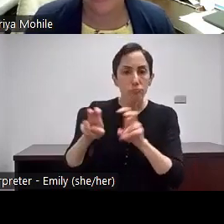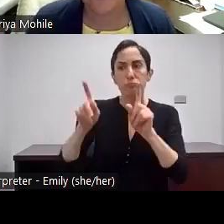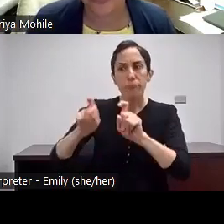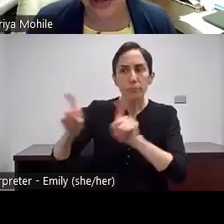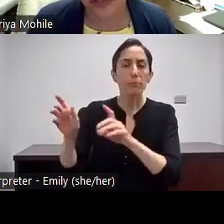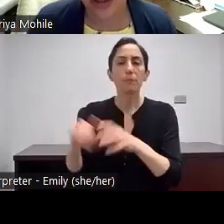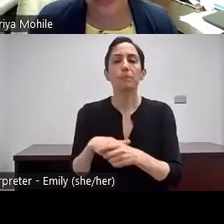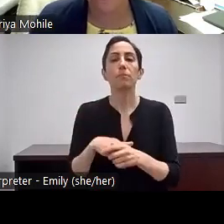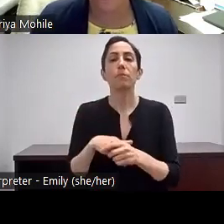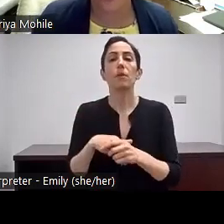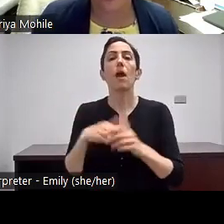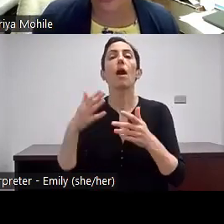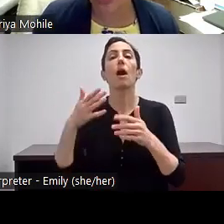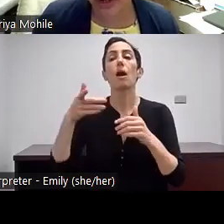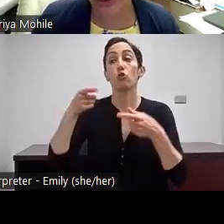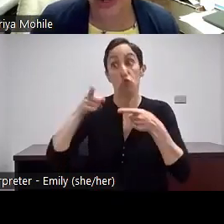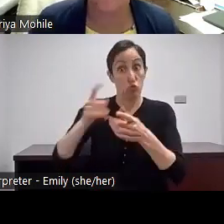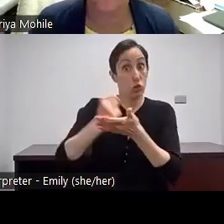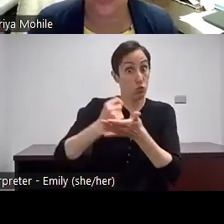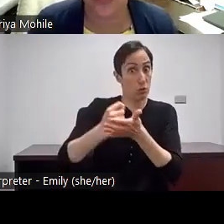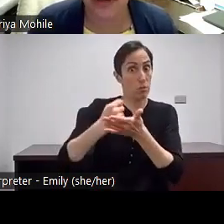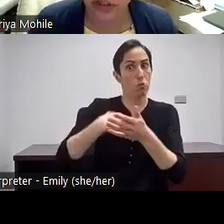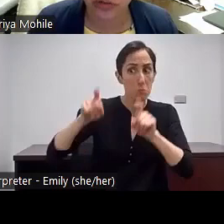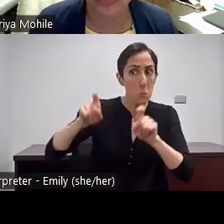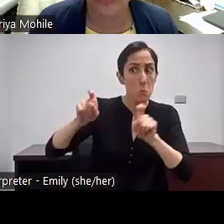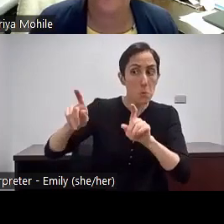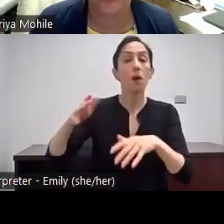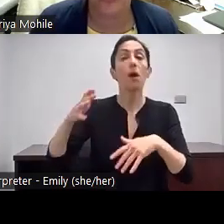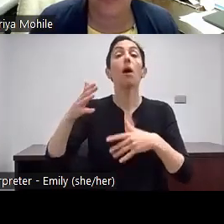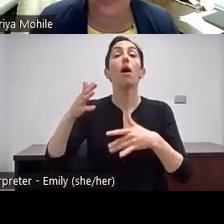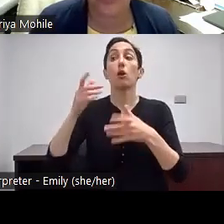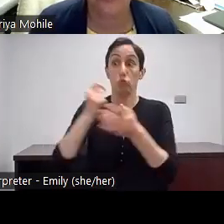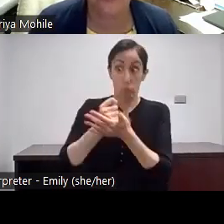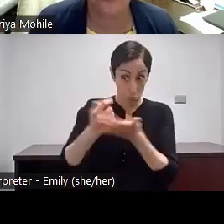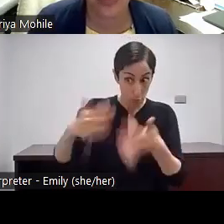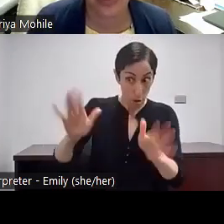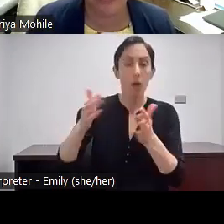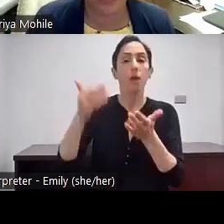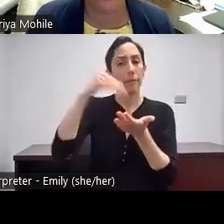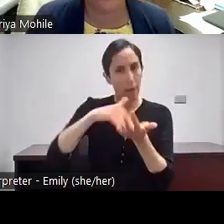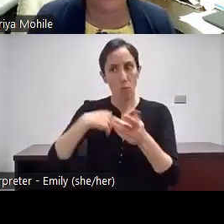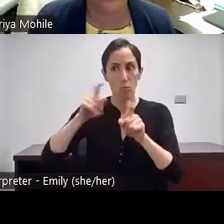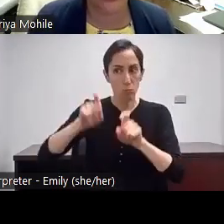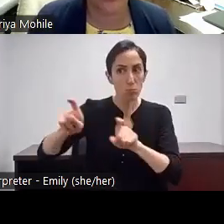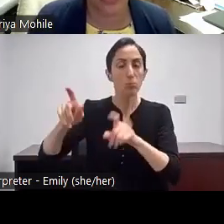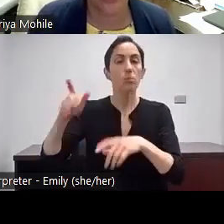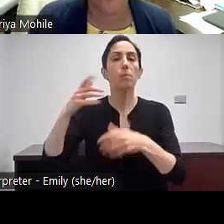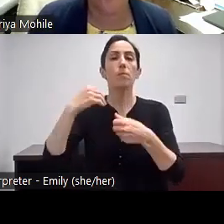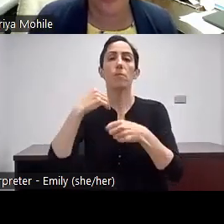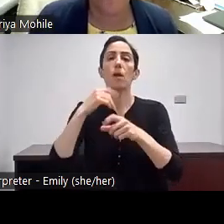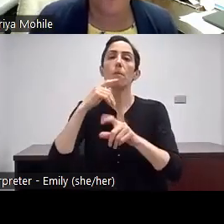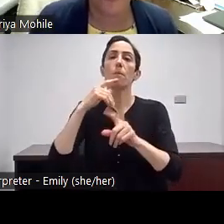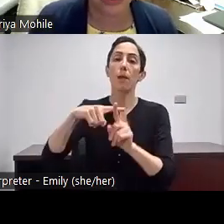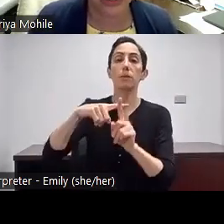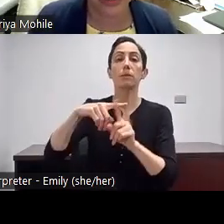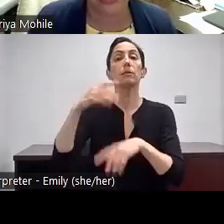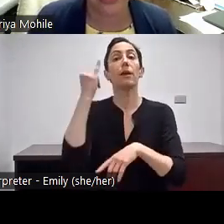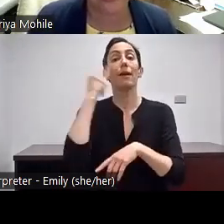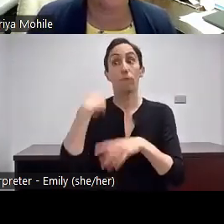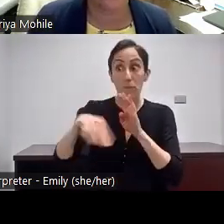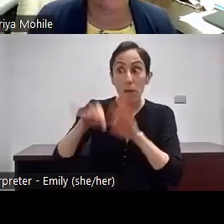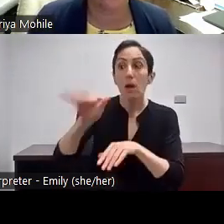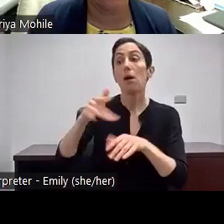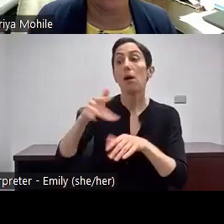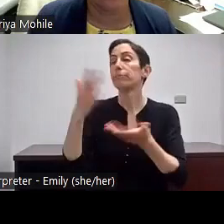And after treatment, during or after treatment to improve outcomes, we'll institute care processes. We know that will help from the